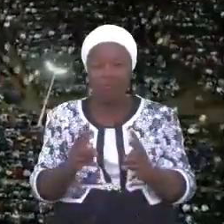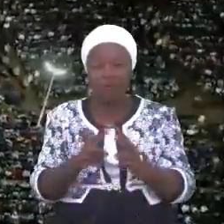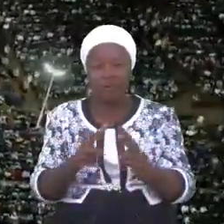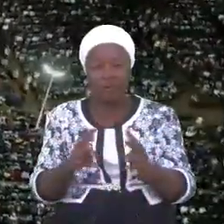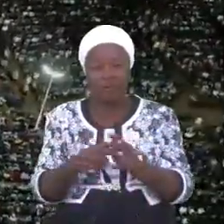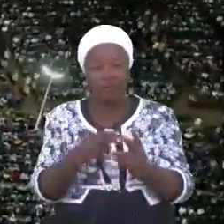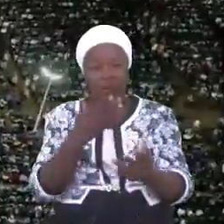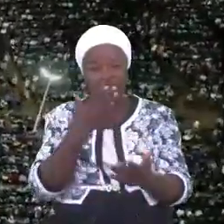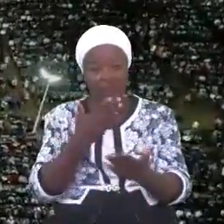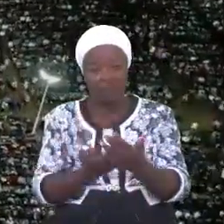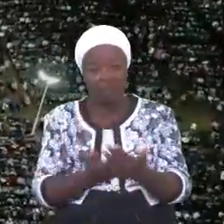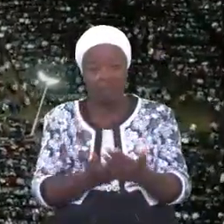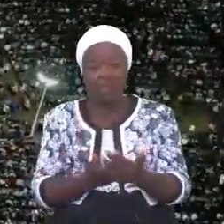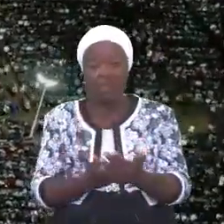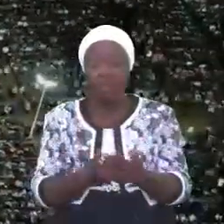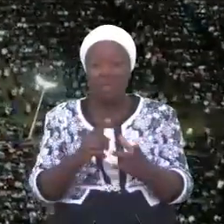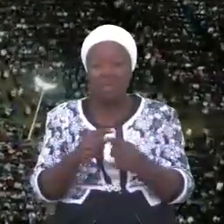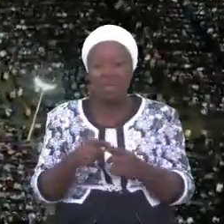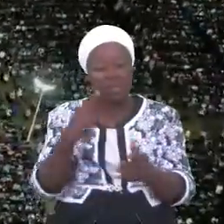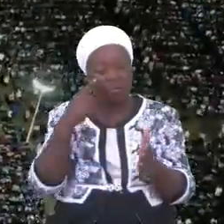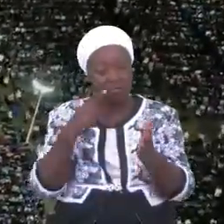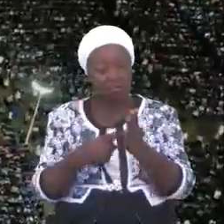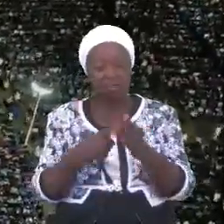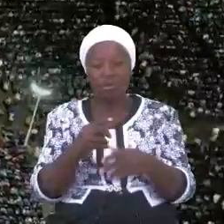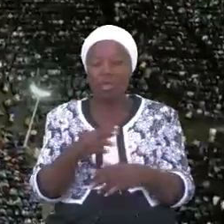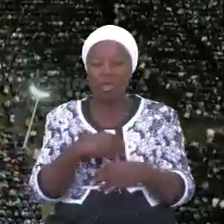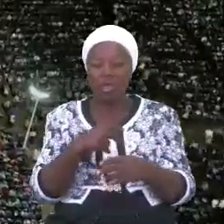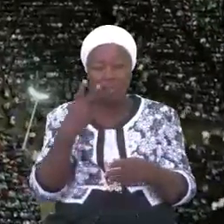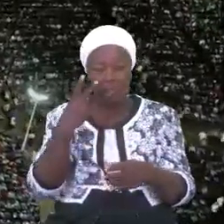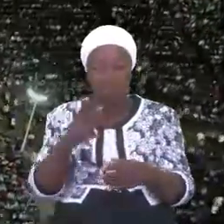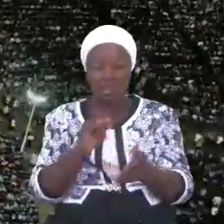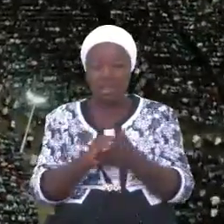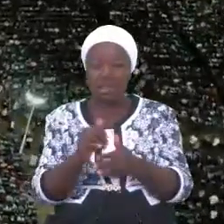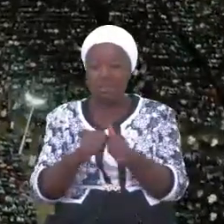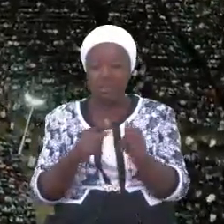Check the digits of the phone number.